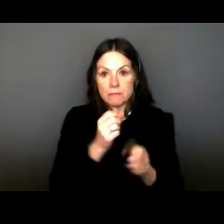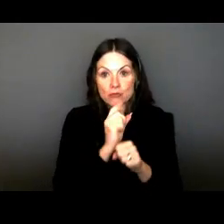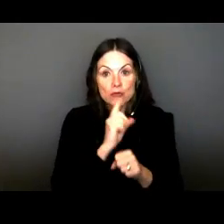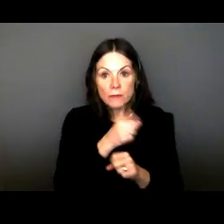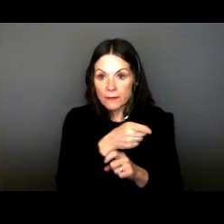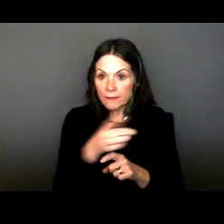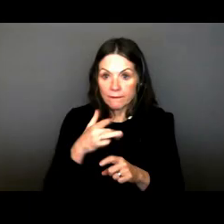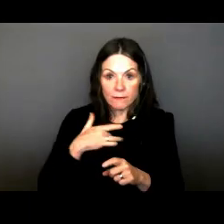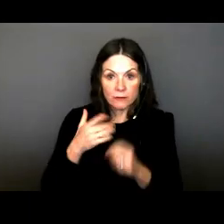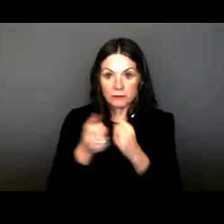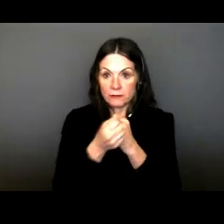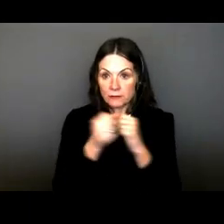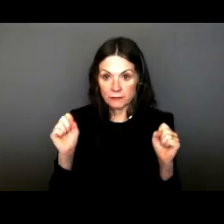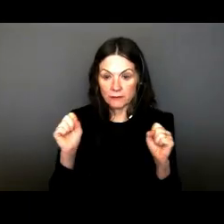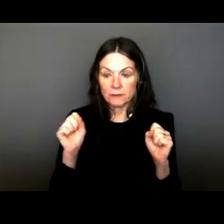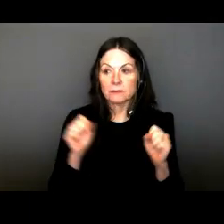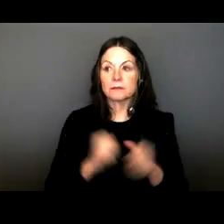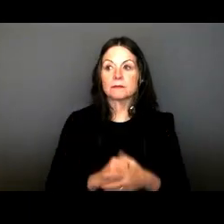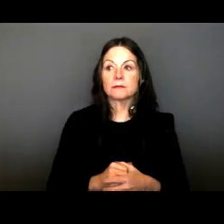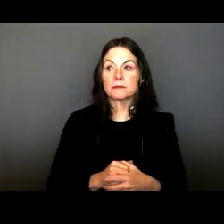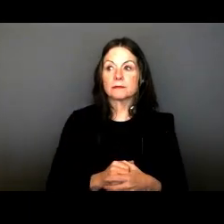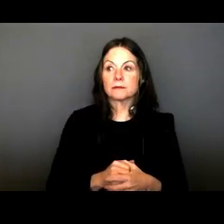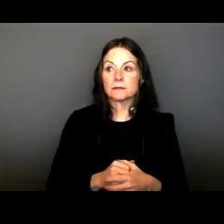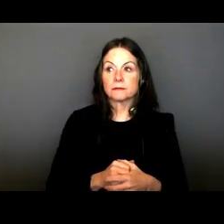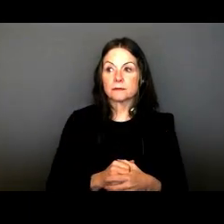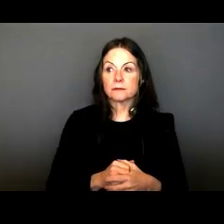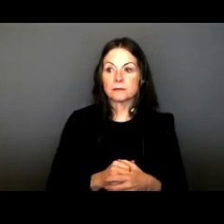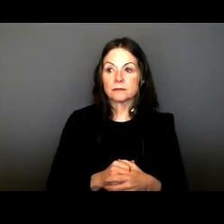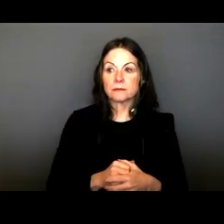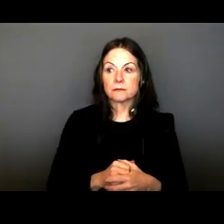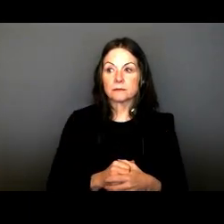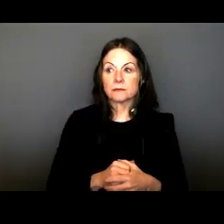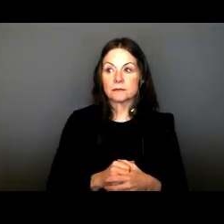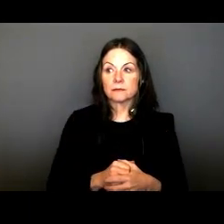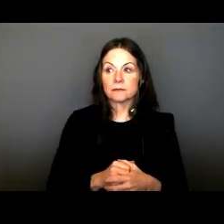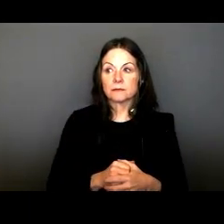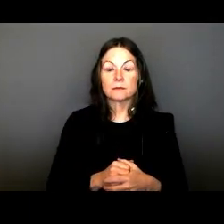safety that we can provide the most